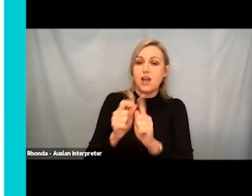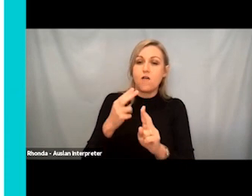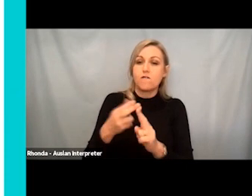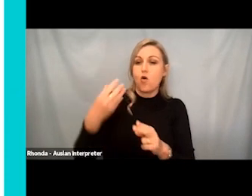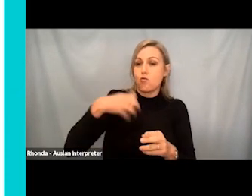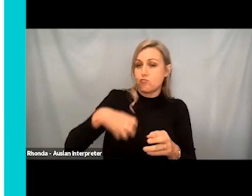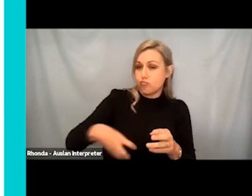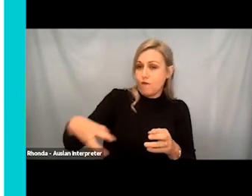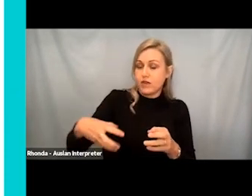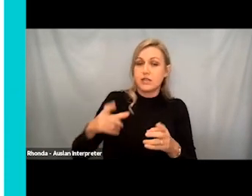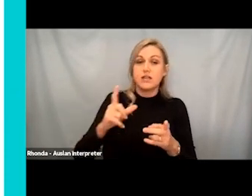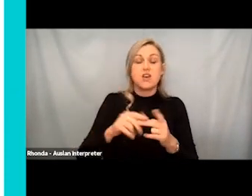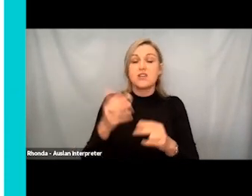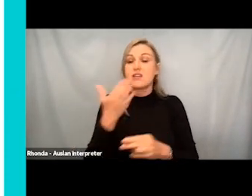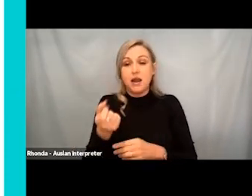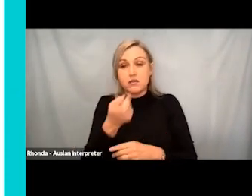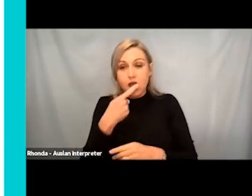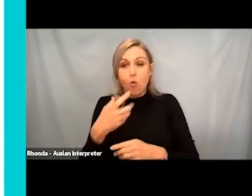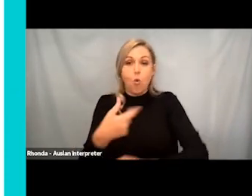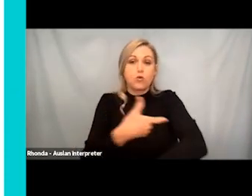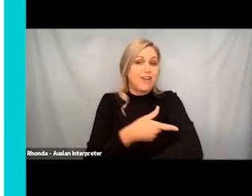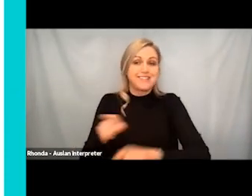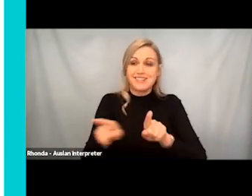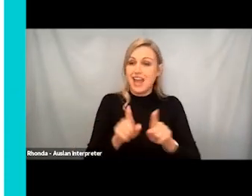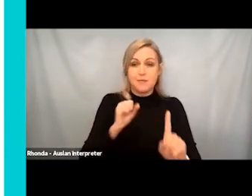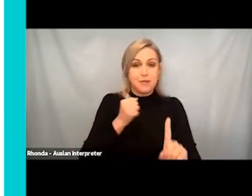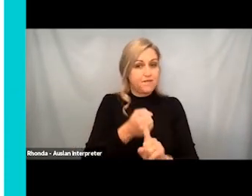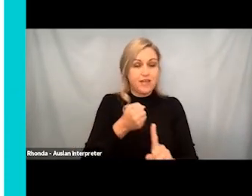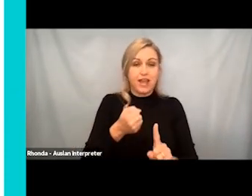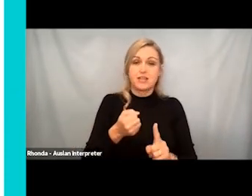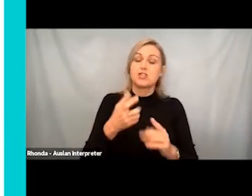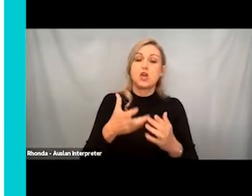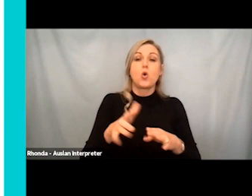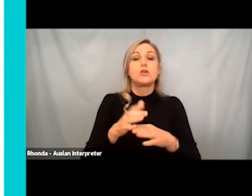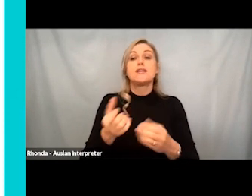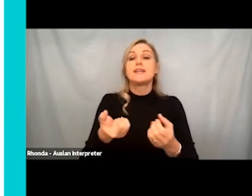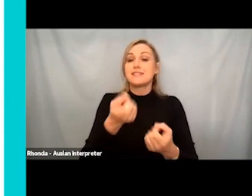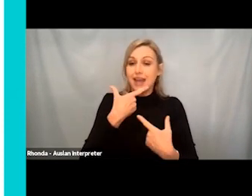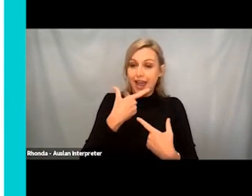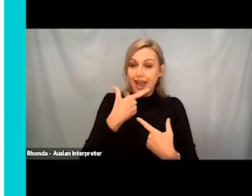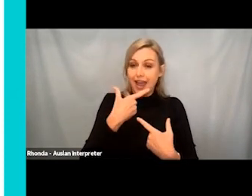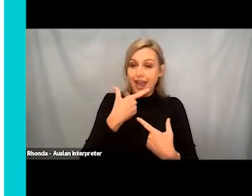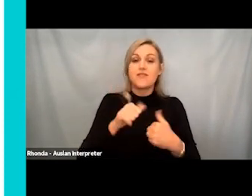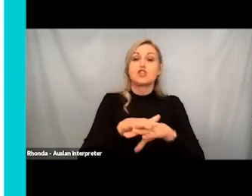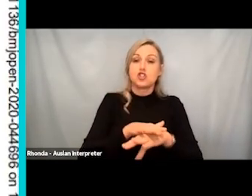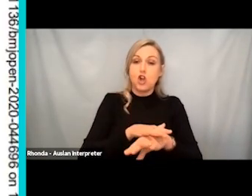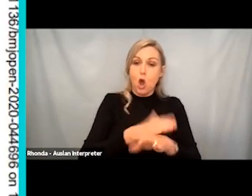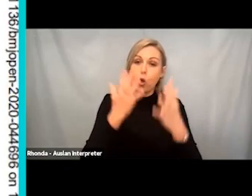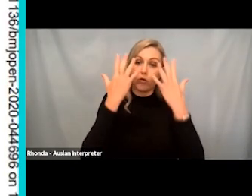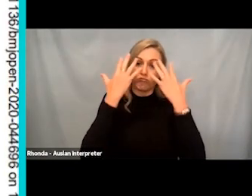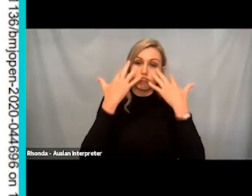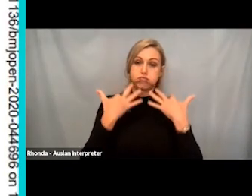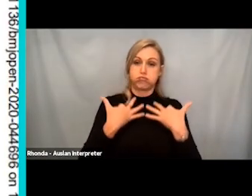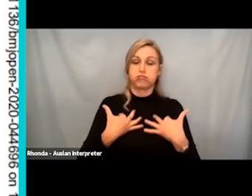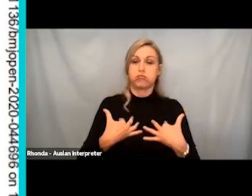once-day medication, and it has a slower onset and longer duration of action than dexamphetamine